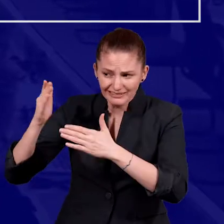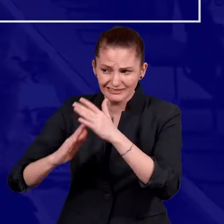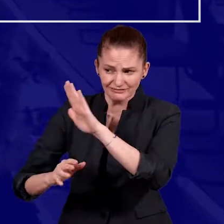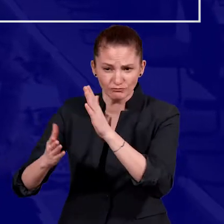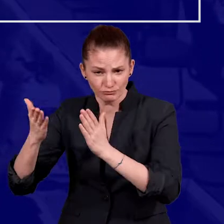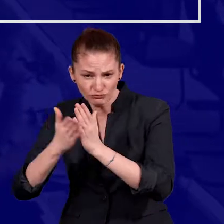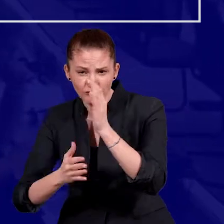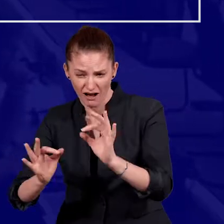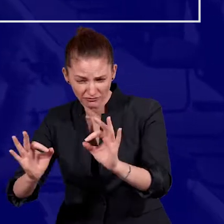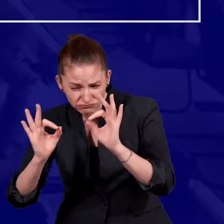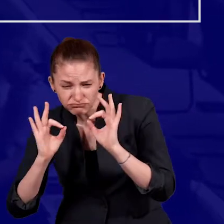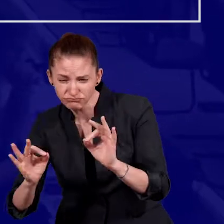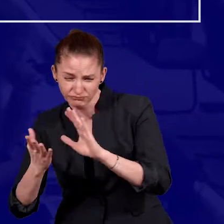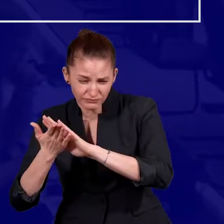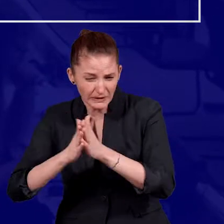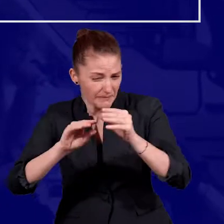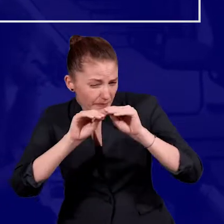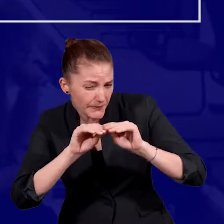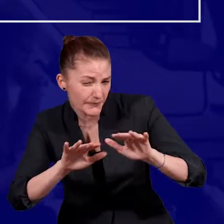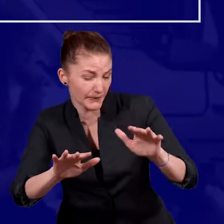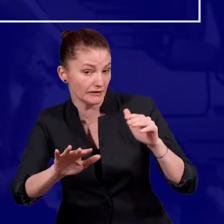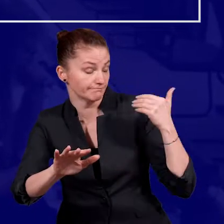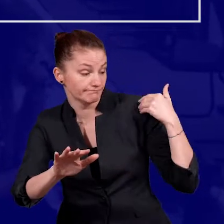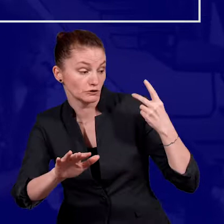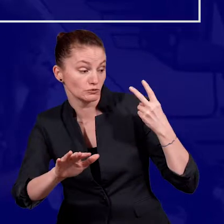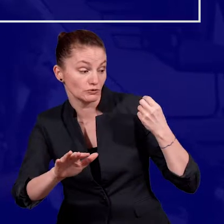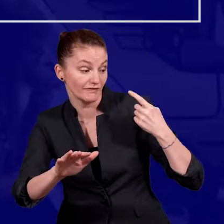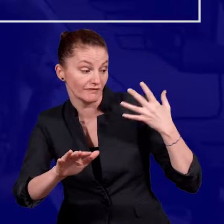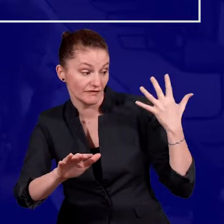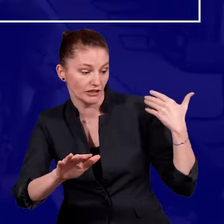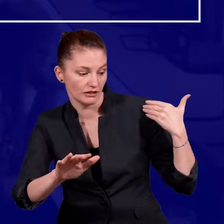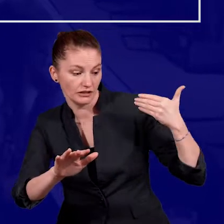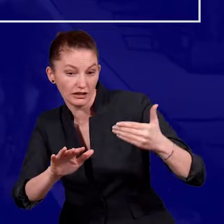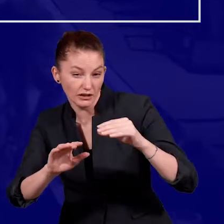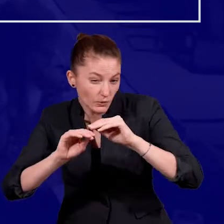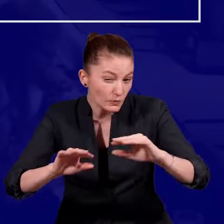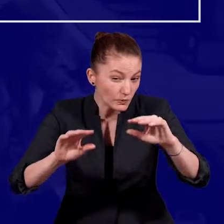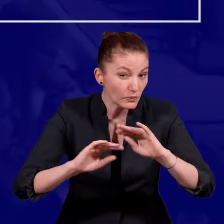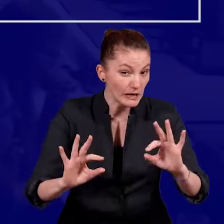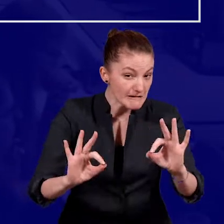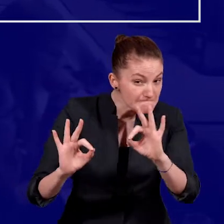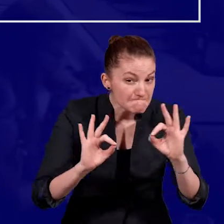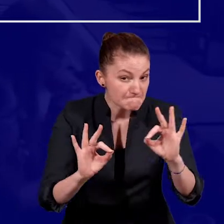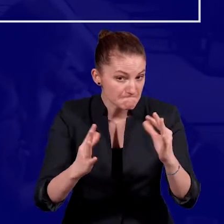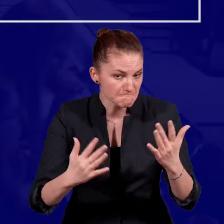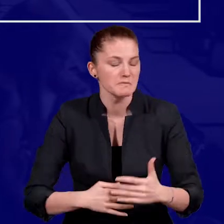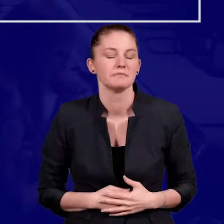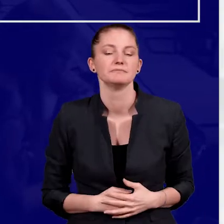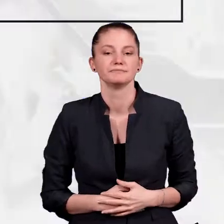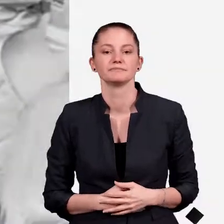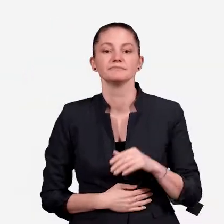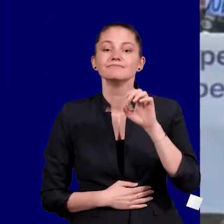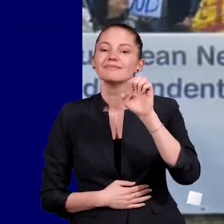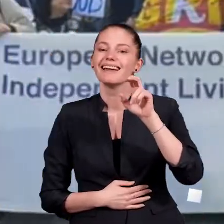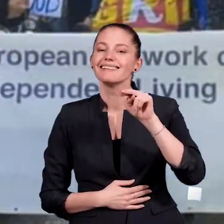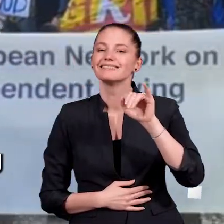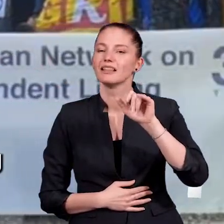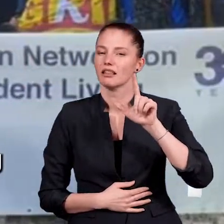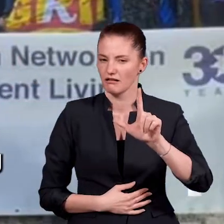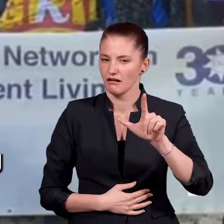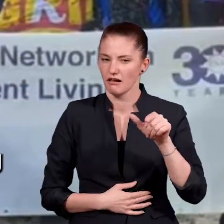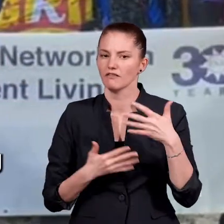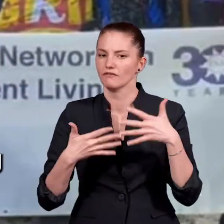the implementation of the UN Convention on the Rights of Persons with Disabilities since 2015.